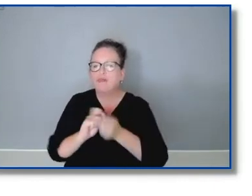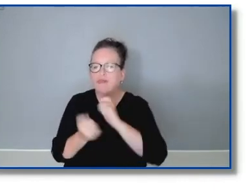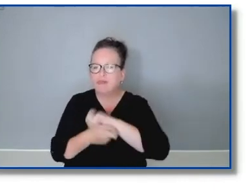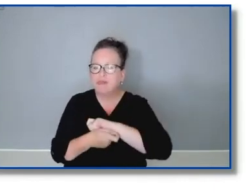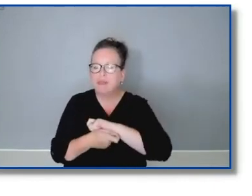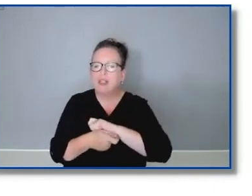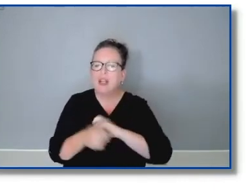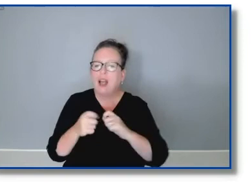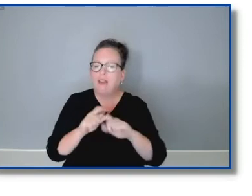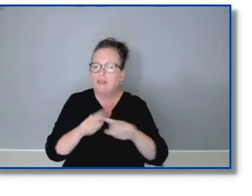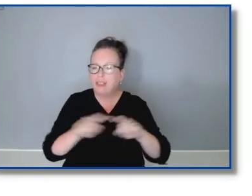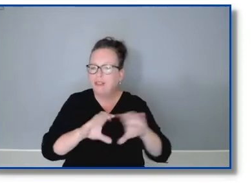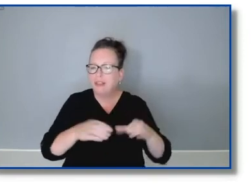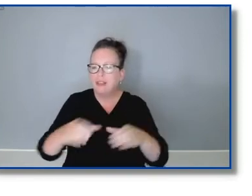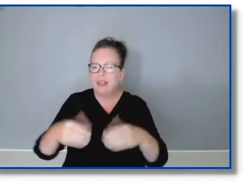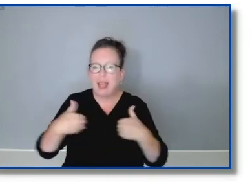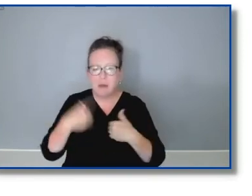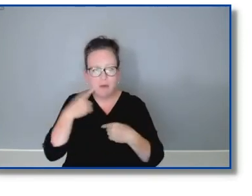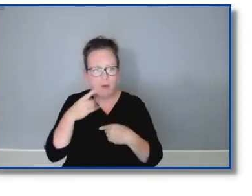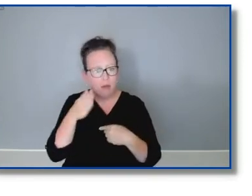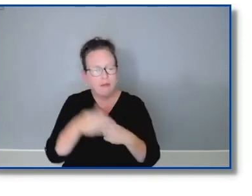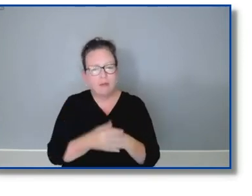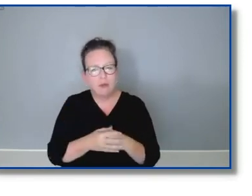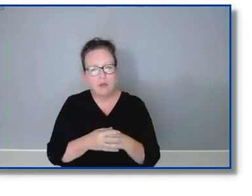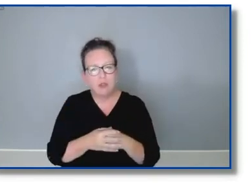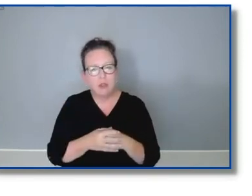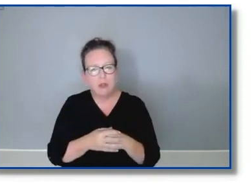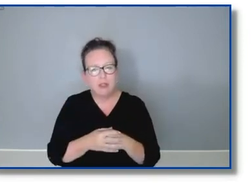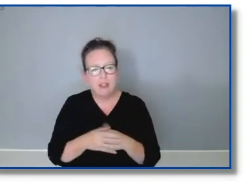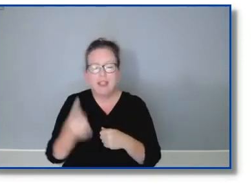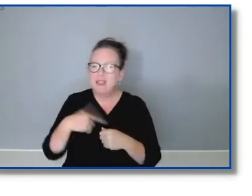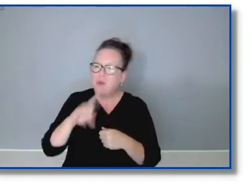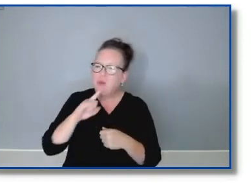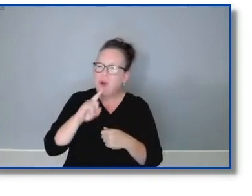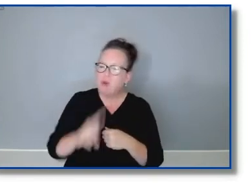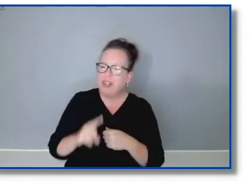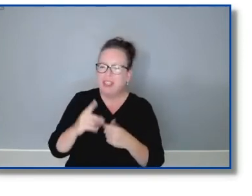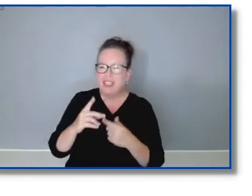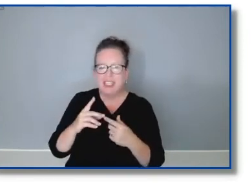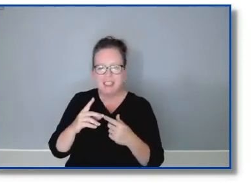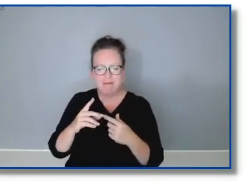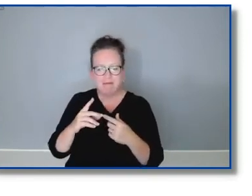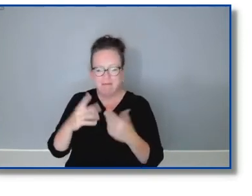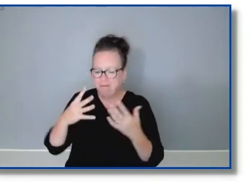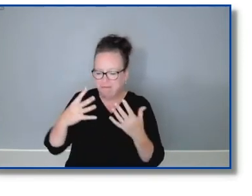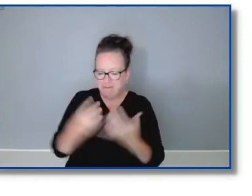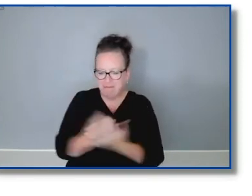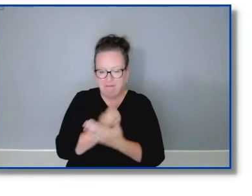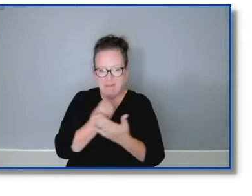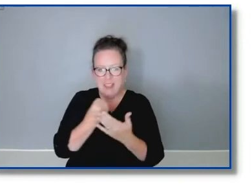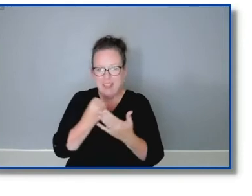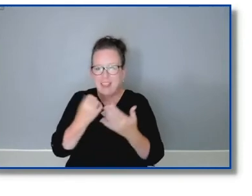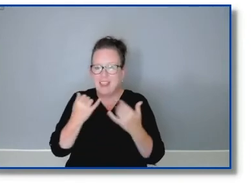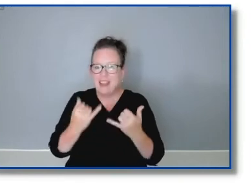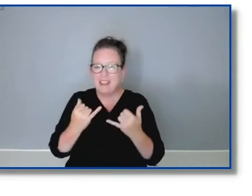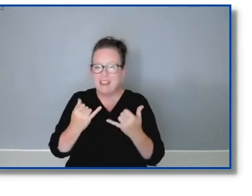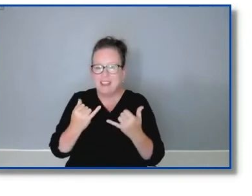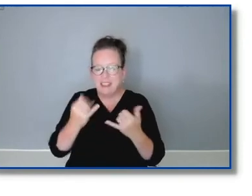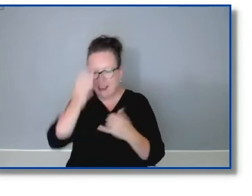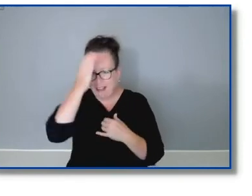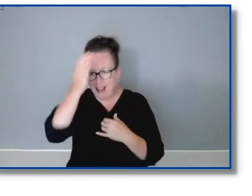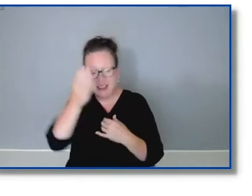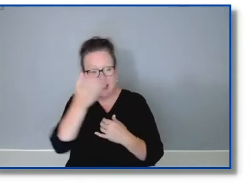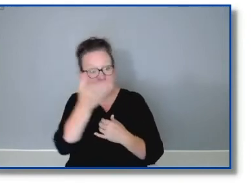used for it. So we in a way, fusing this an optimized juniper bonsai tree. And as you